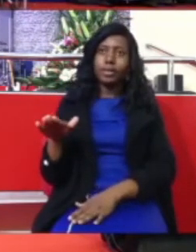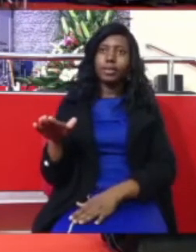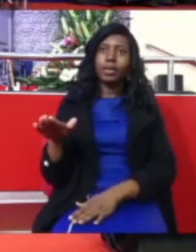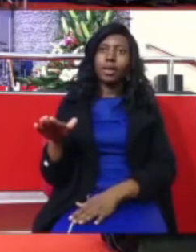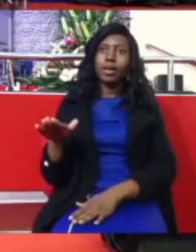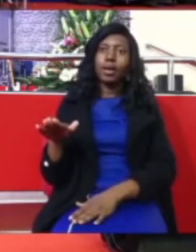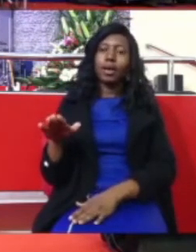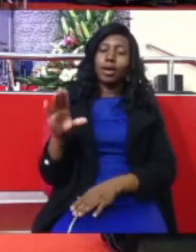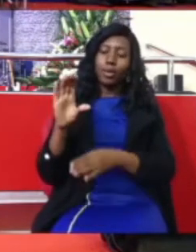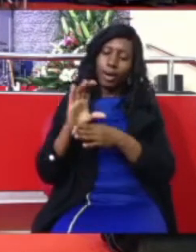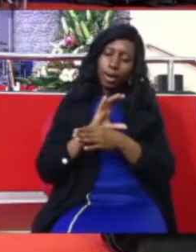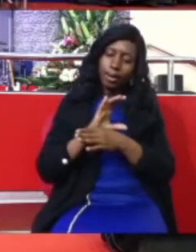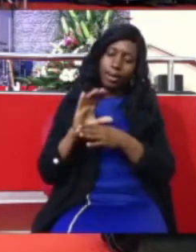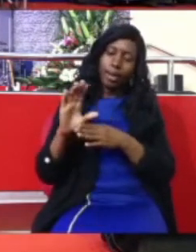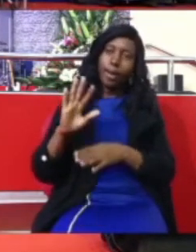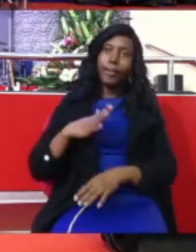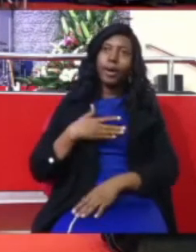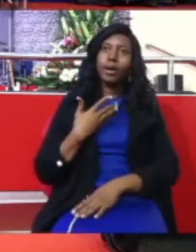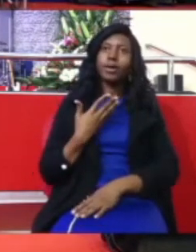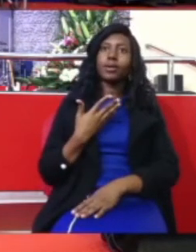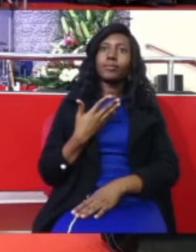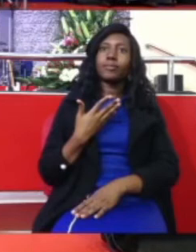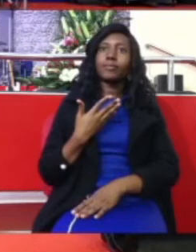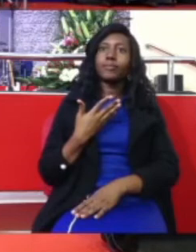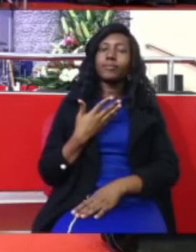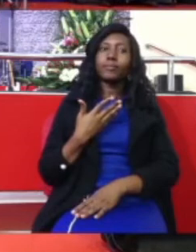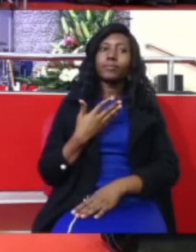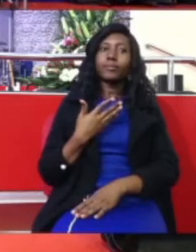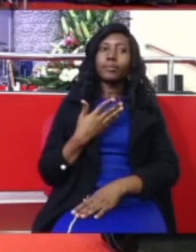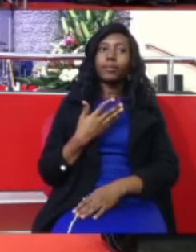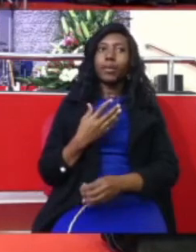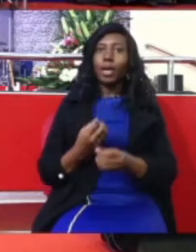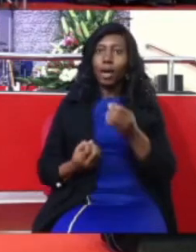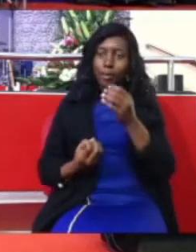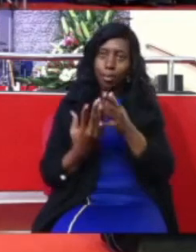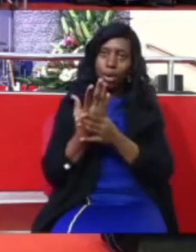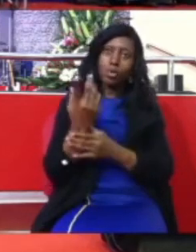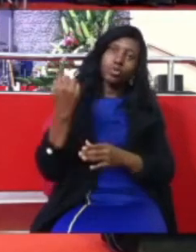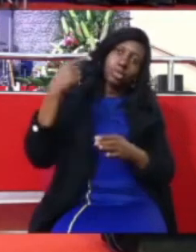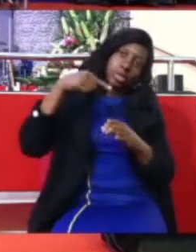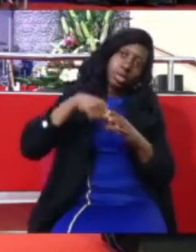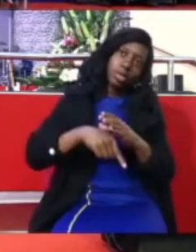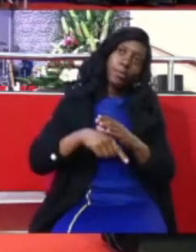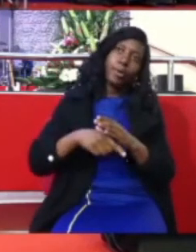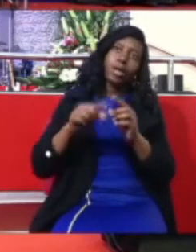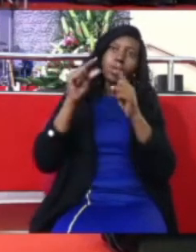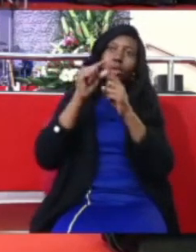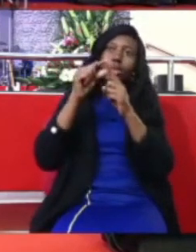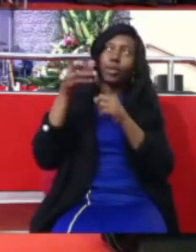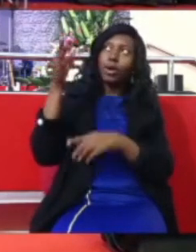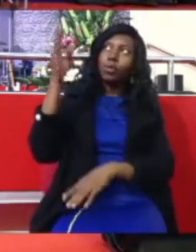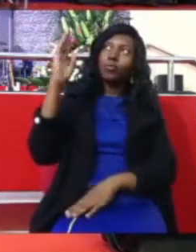my career," then you'd be upstanding as we pray. I am launching deeper at your word. At your